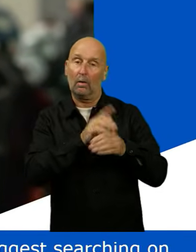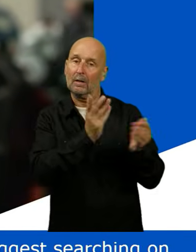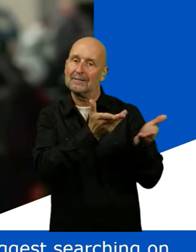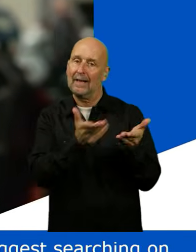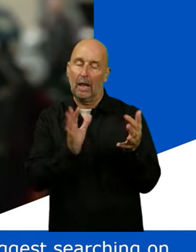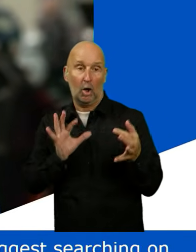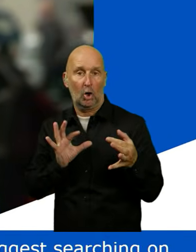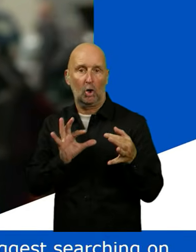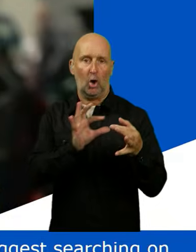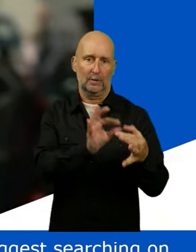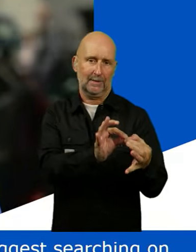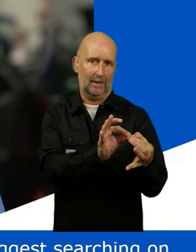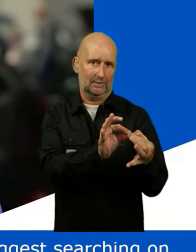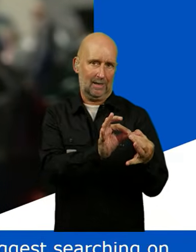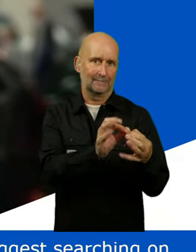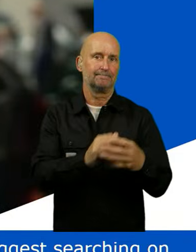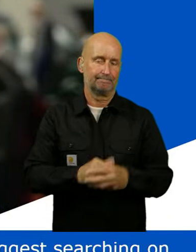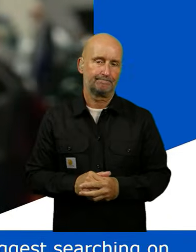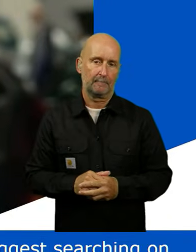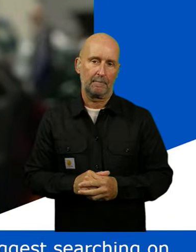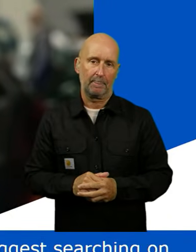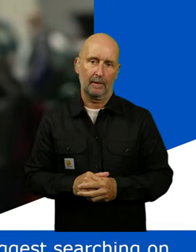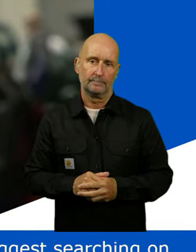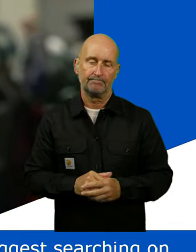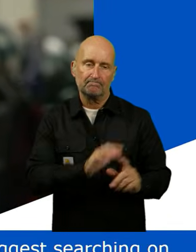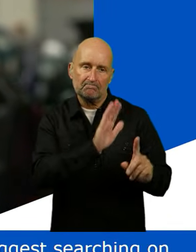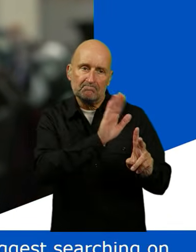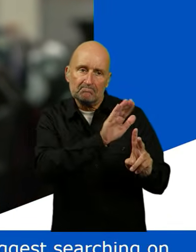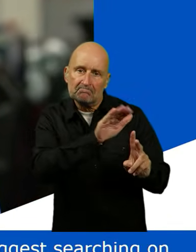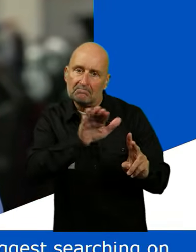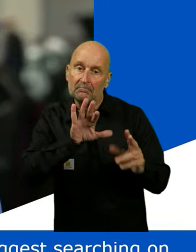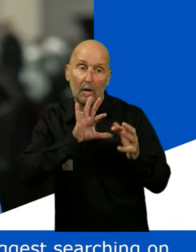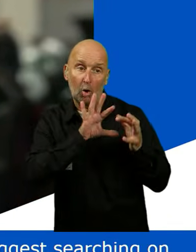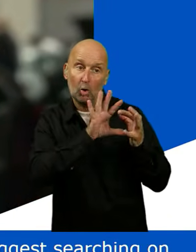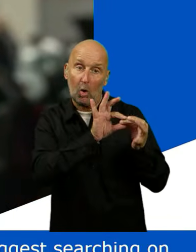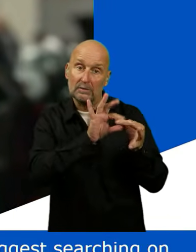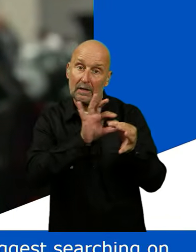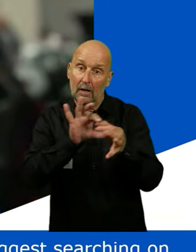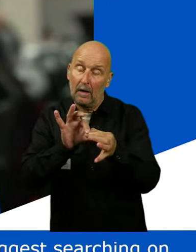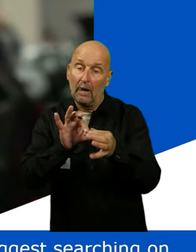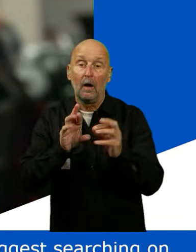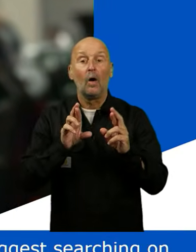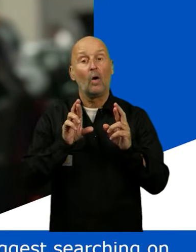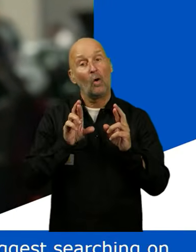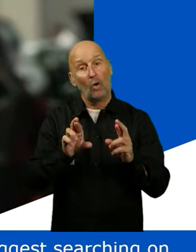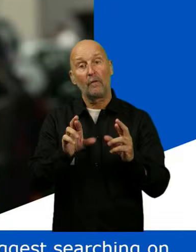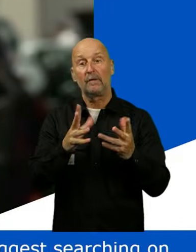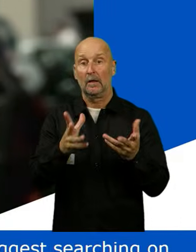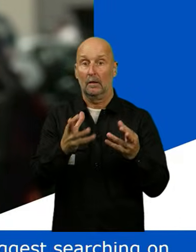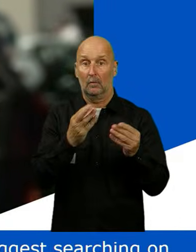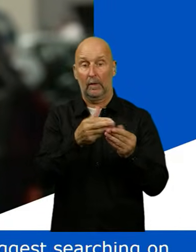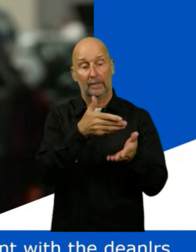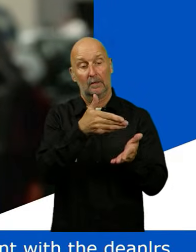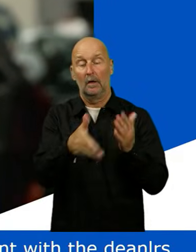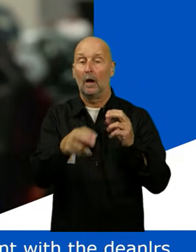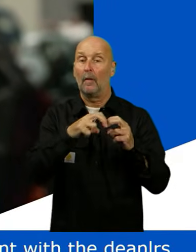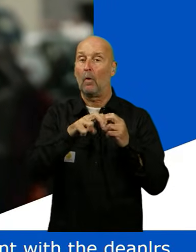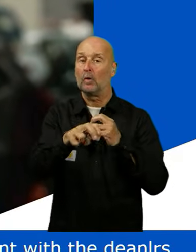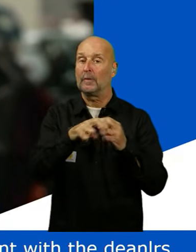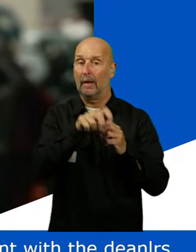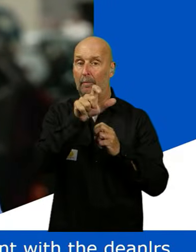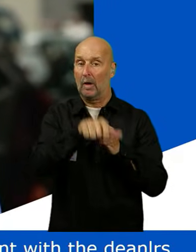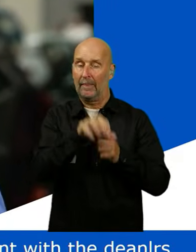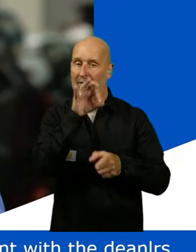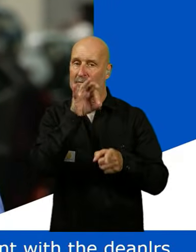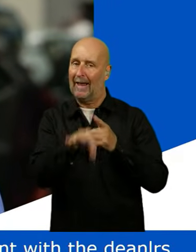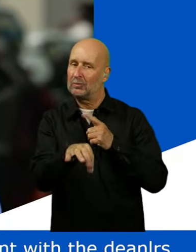with the dealers that you're interested in. And then hopefully that'll be with a Motability trained sales